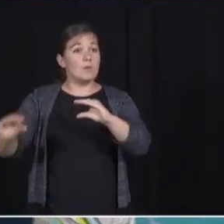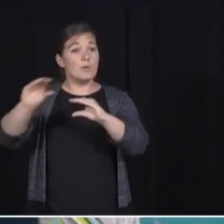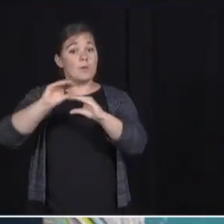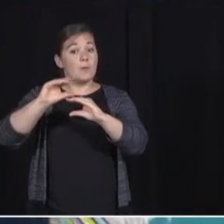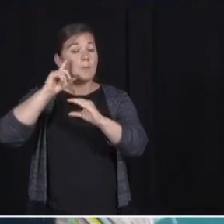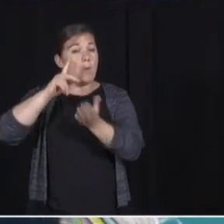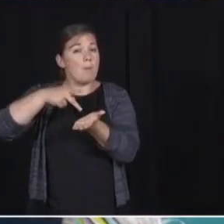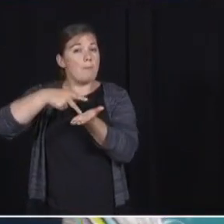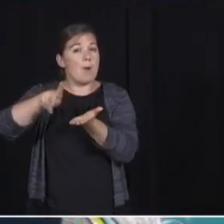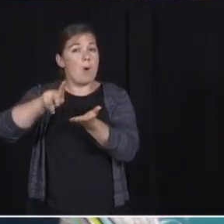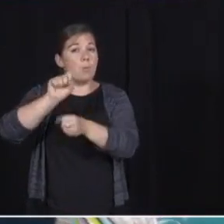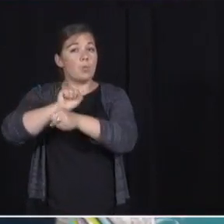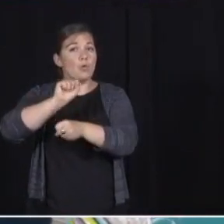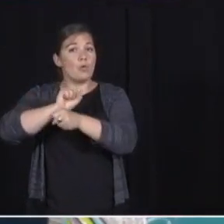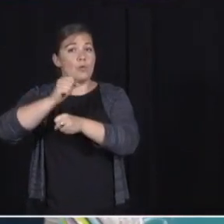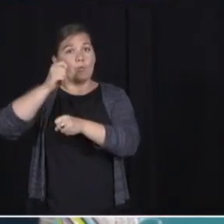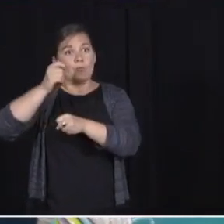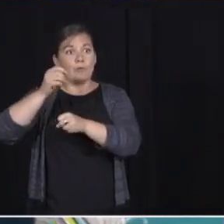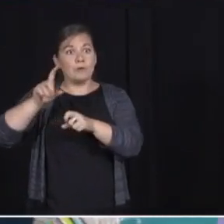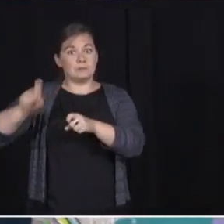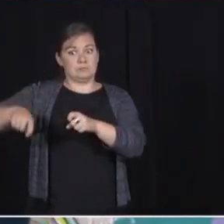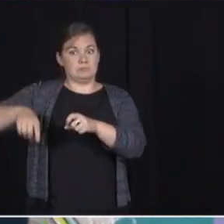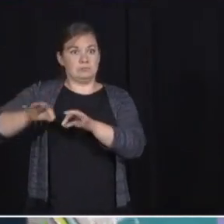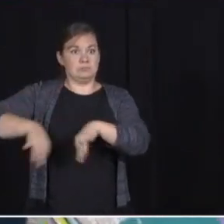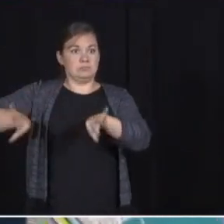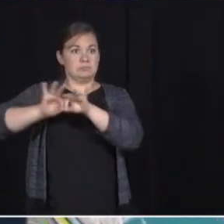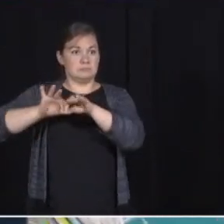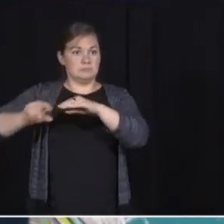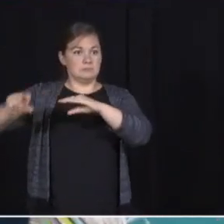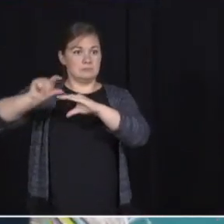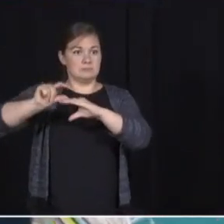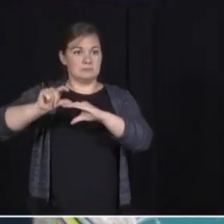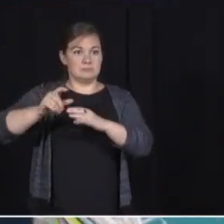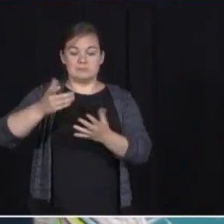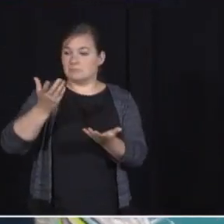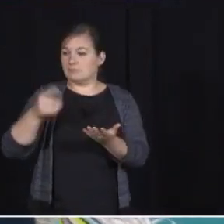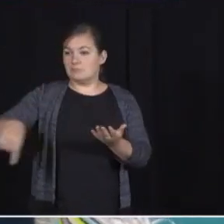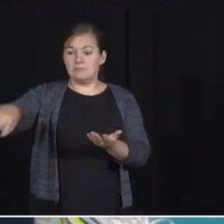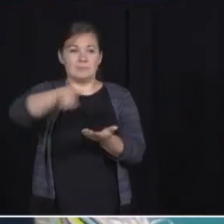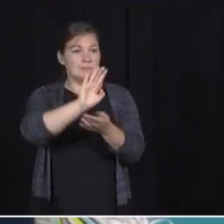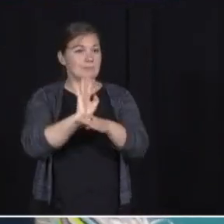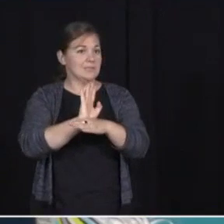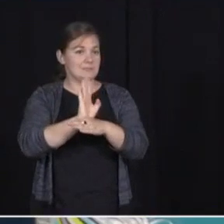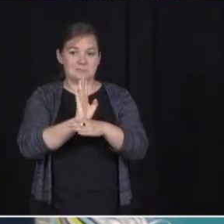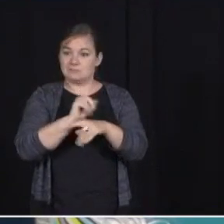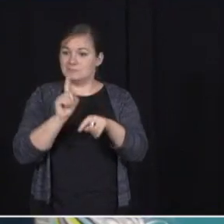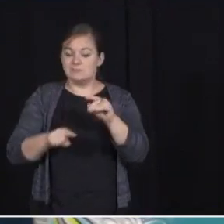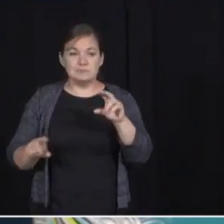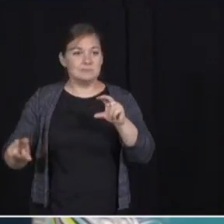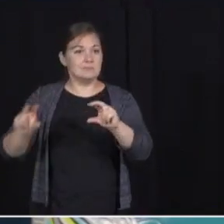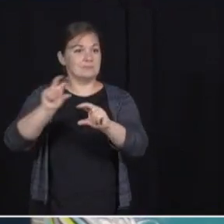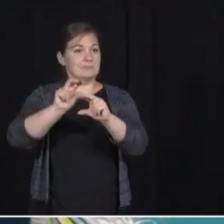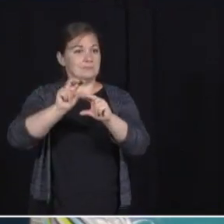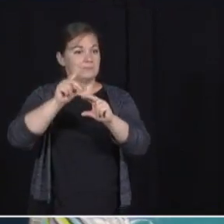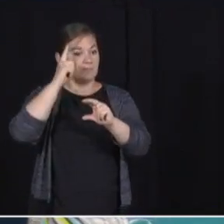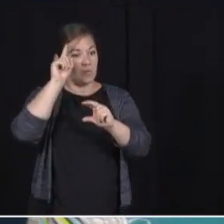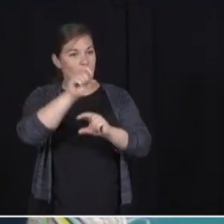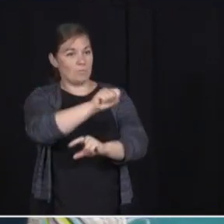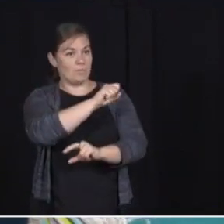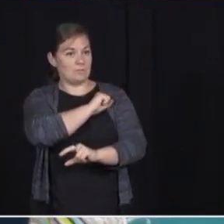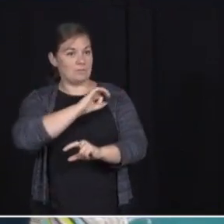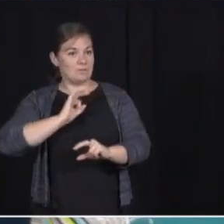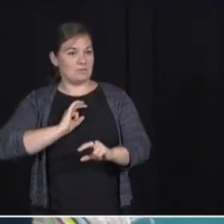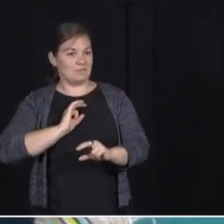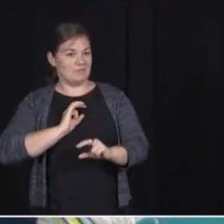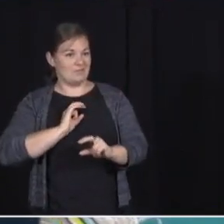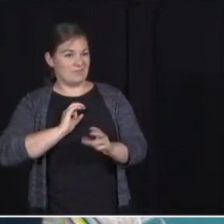just officially learned this week that they will not be eligible. And these are workers who they're working right alongside other staff